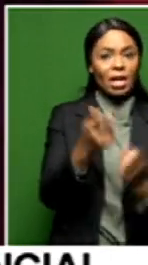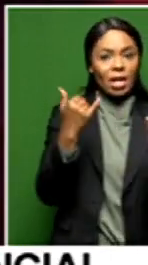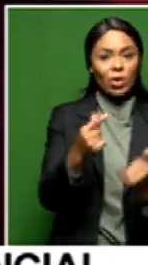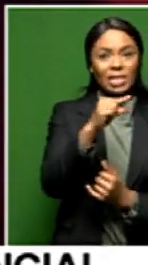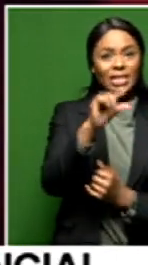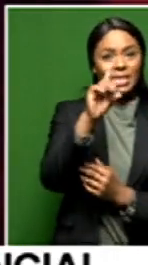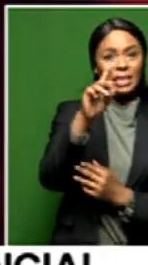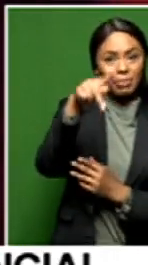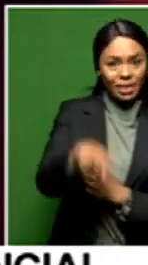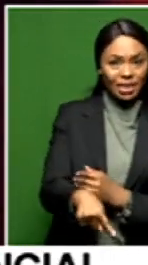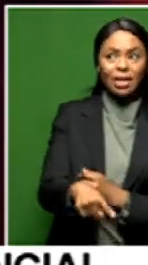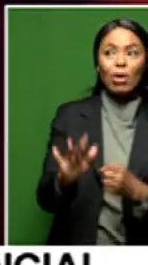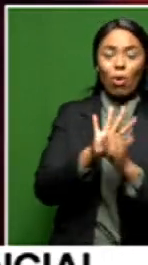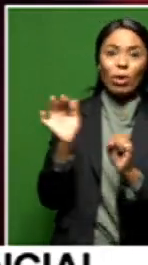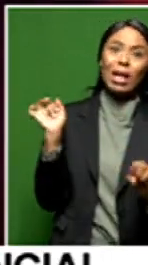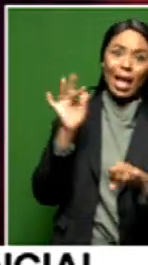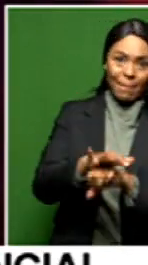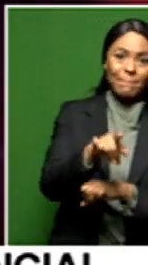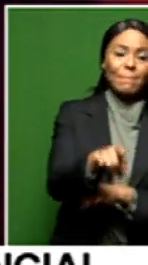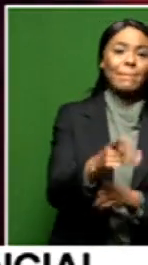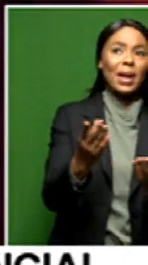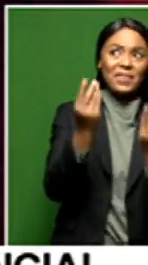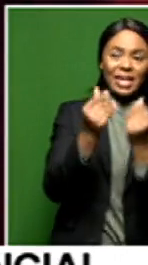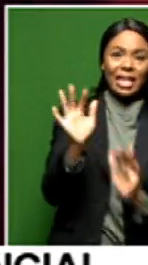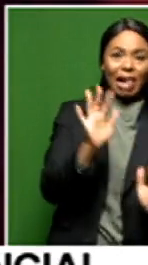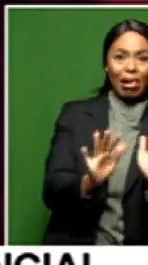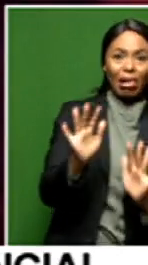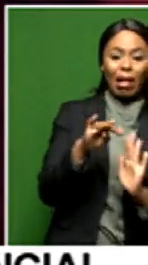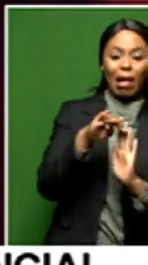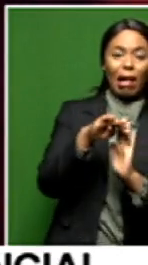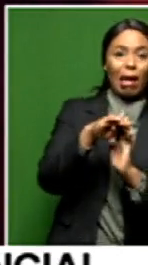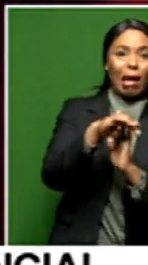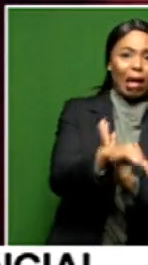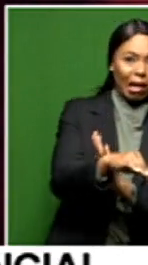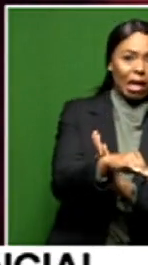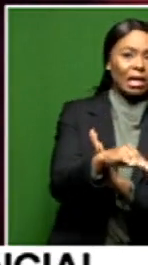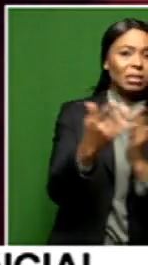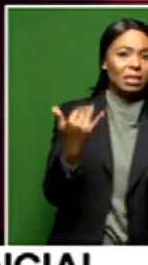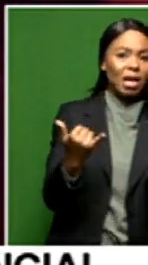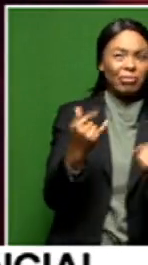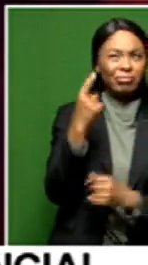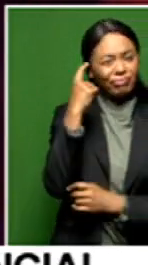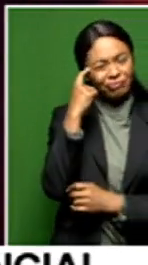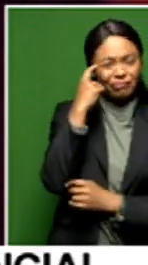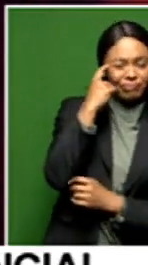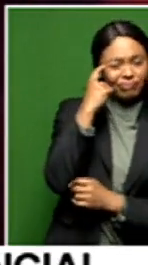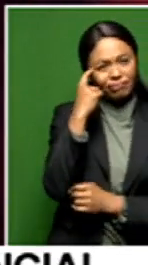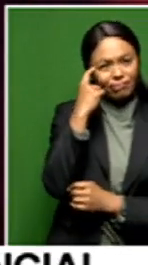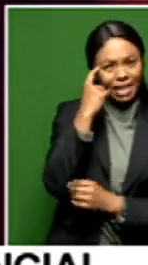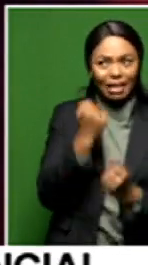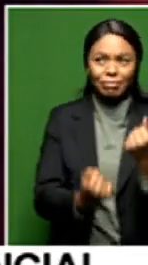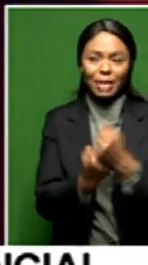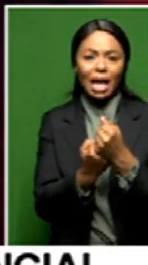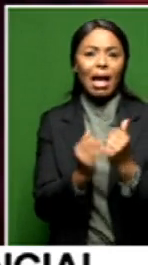GDP. Our financial, outlook at times was just looking quite, down. And we said, what is our contribution in terms